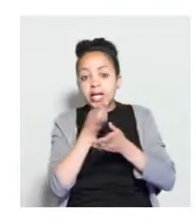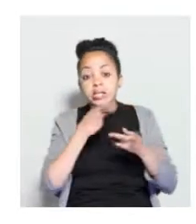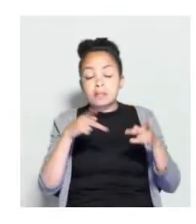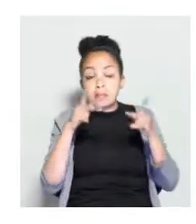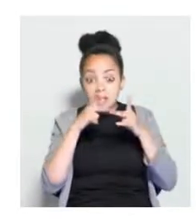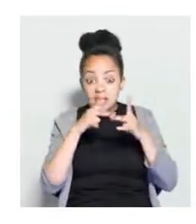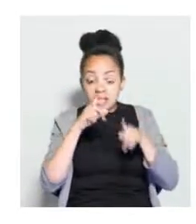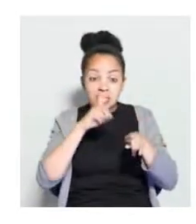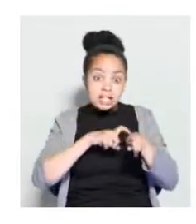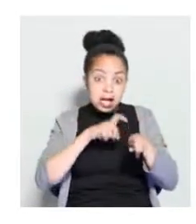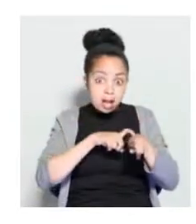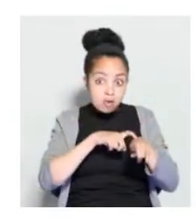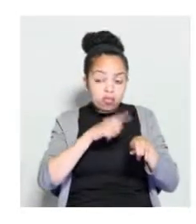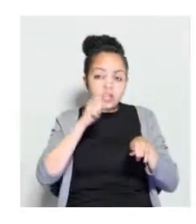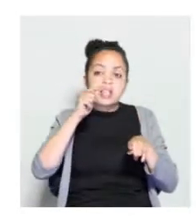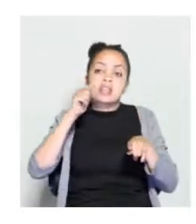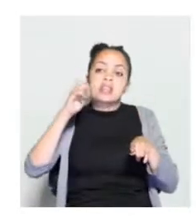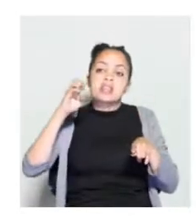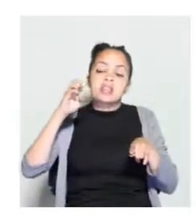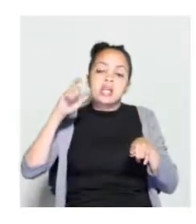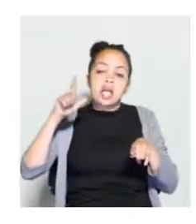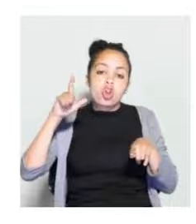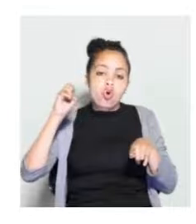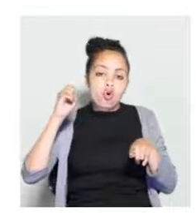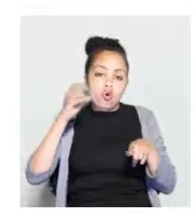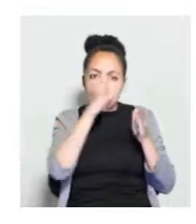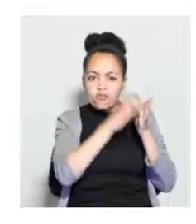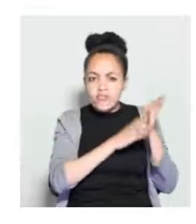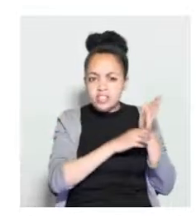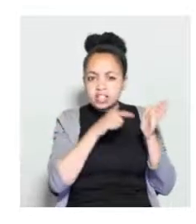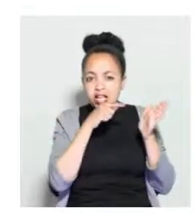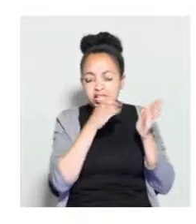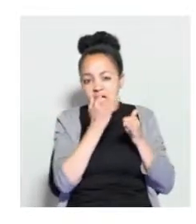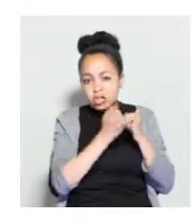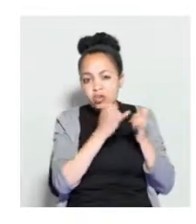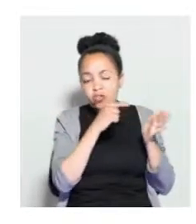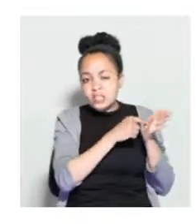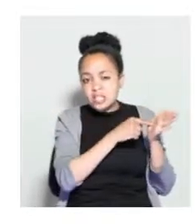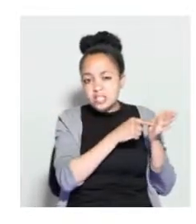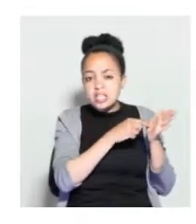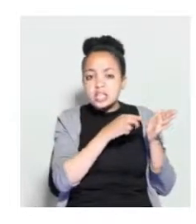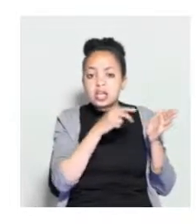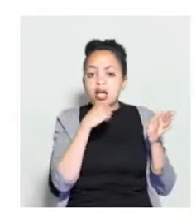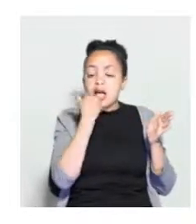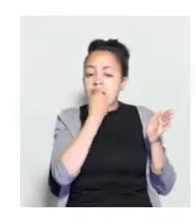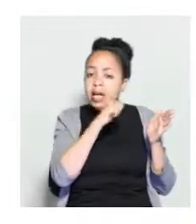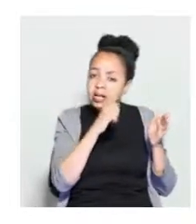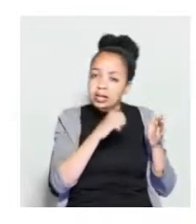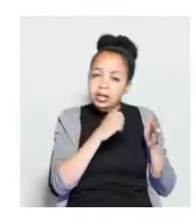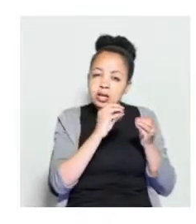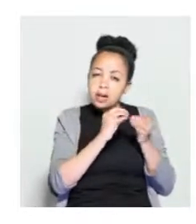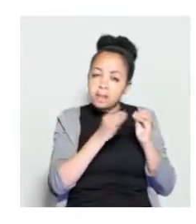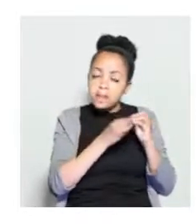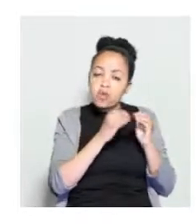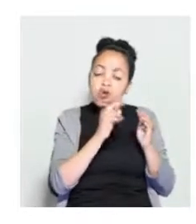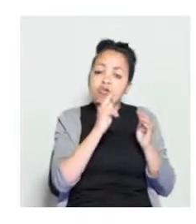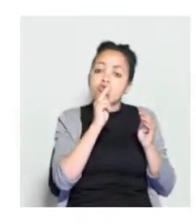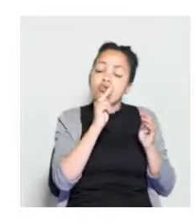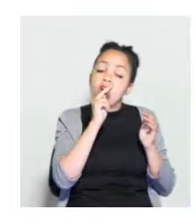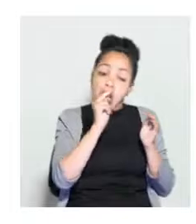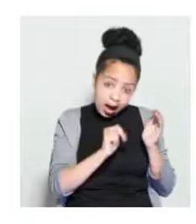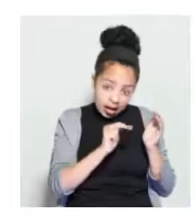place during telophase 1. The cell formed at the end of telophase 1, it is N number or haploid.